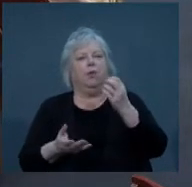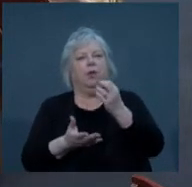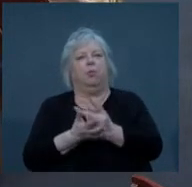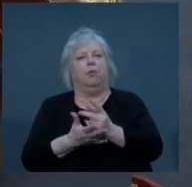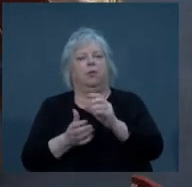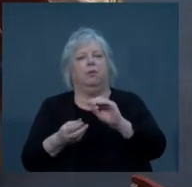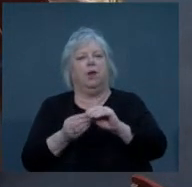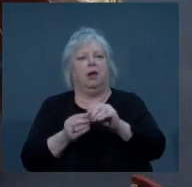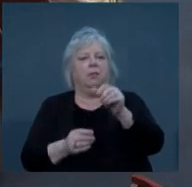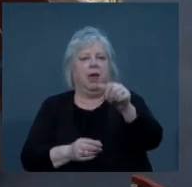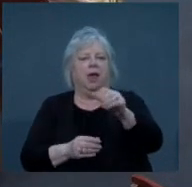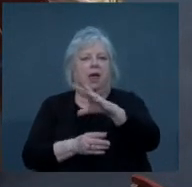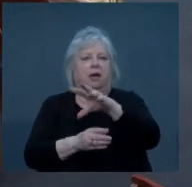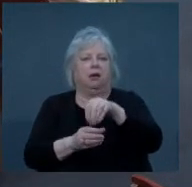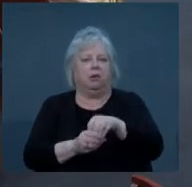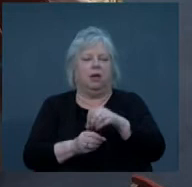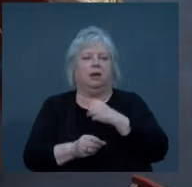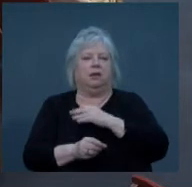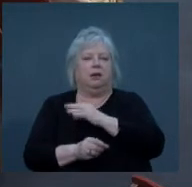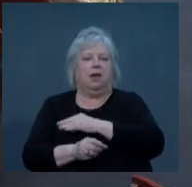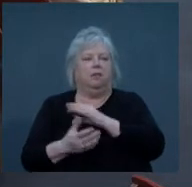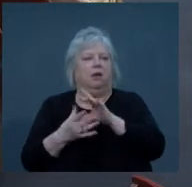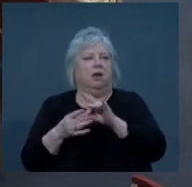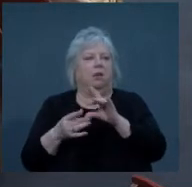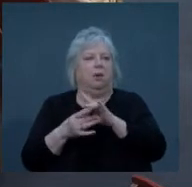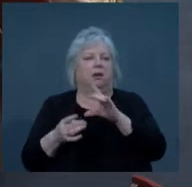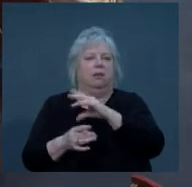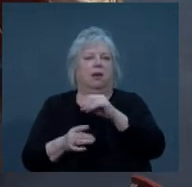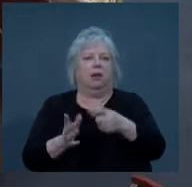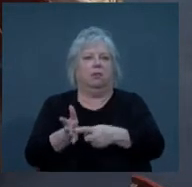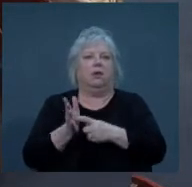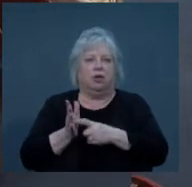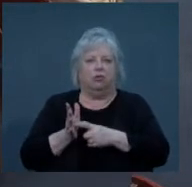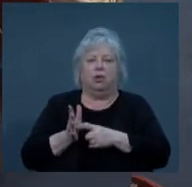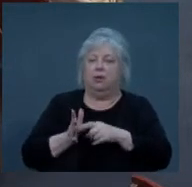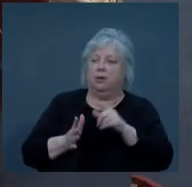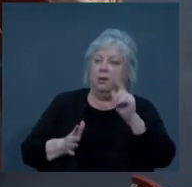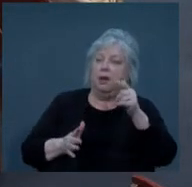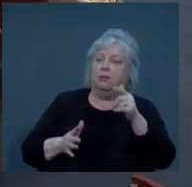item A, including all staff comments and conditions. Is there a second?